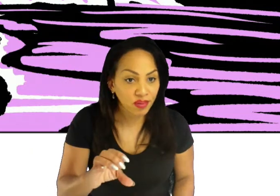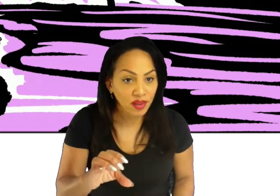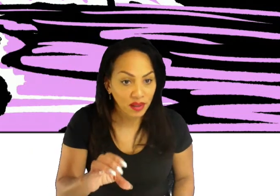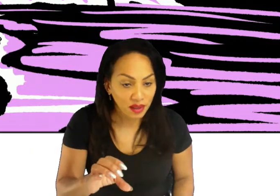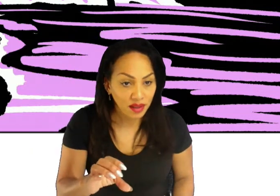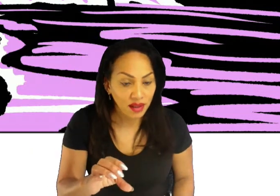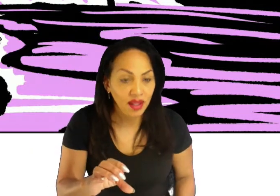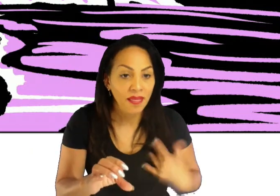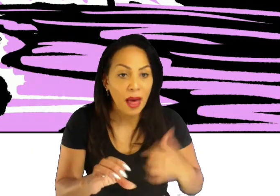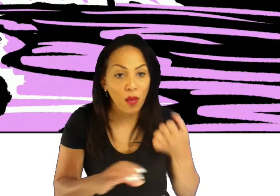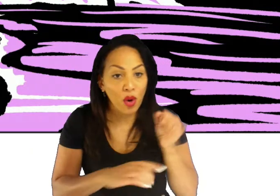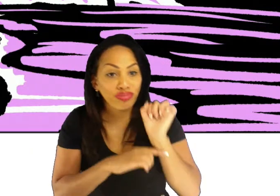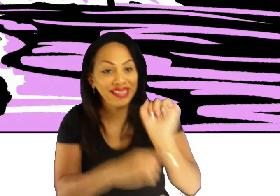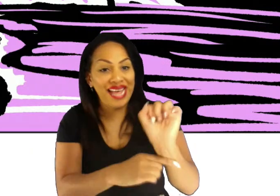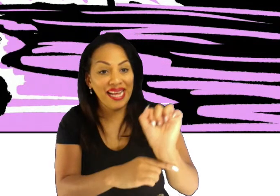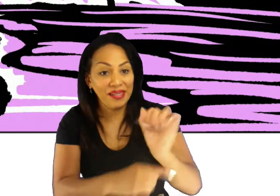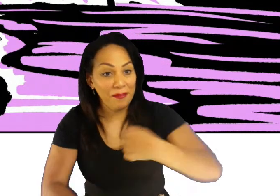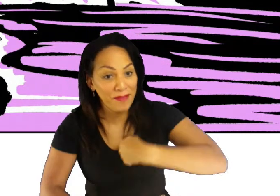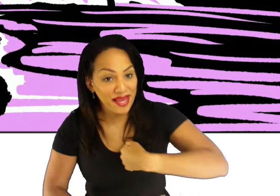is.